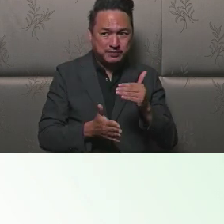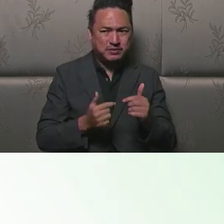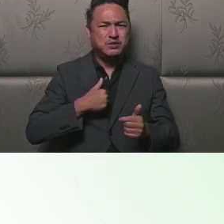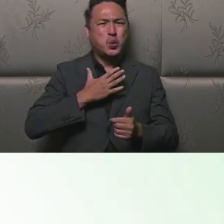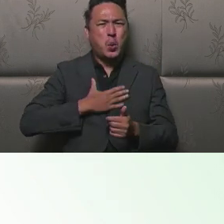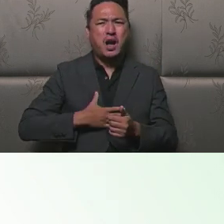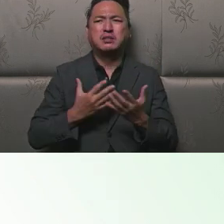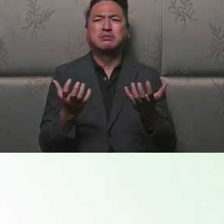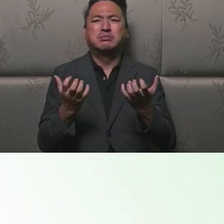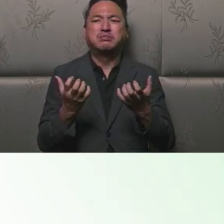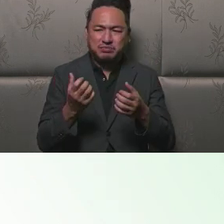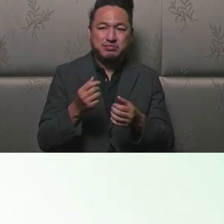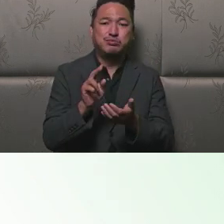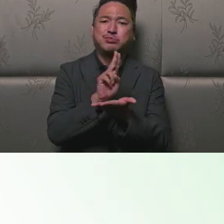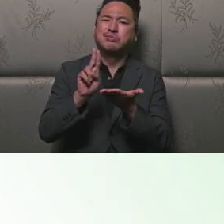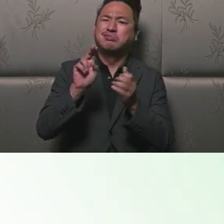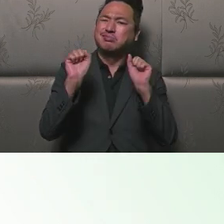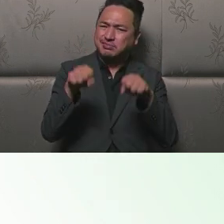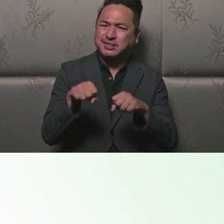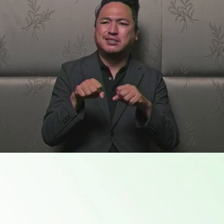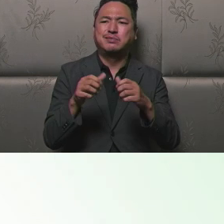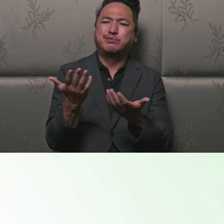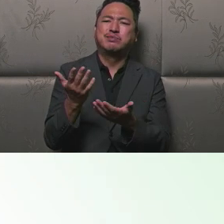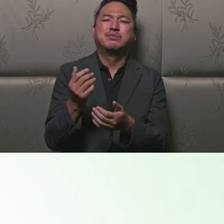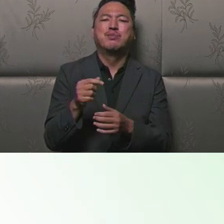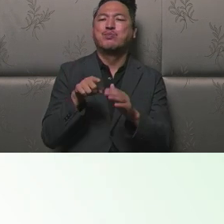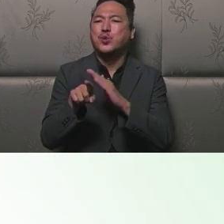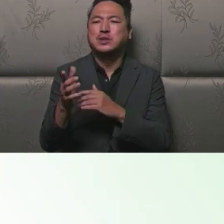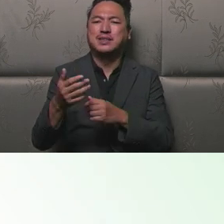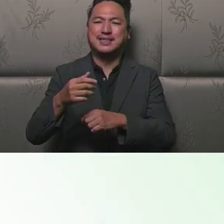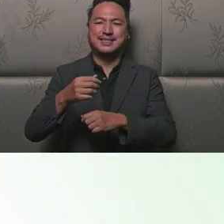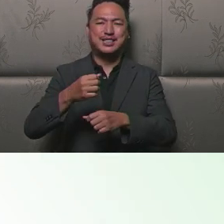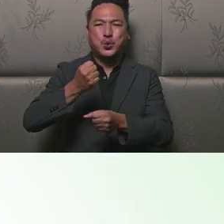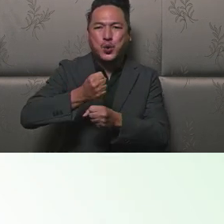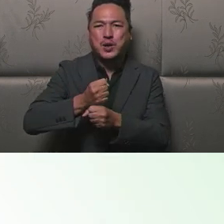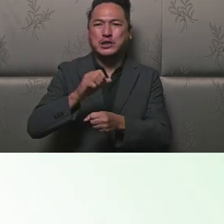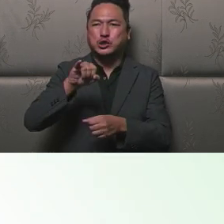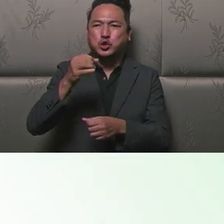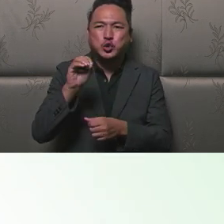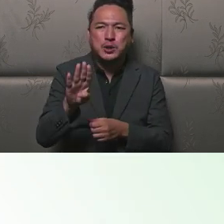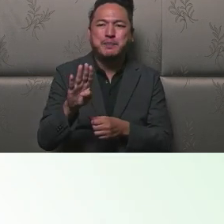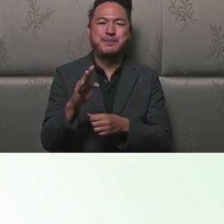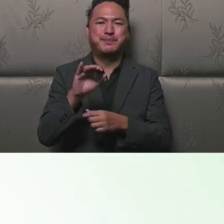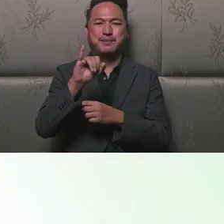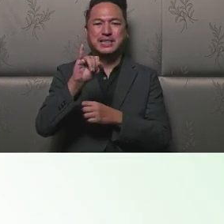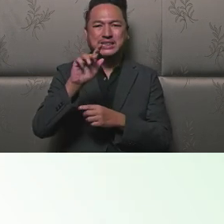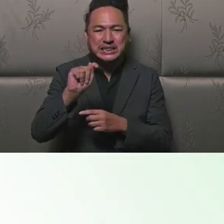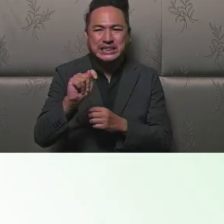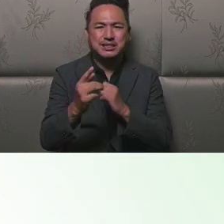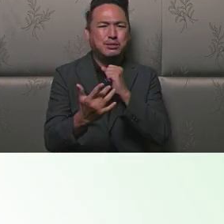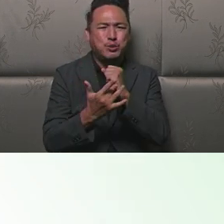And second is the recognition of diverse learning. The system values and it formally